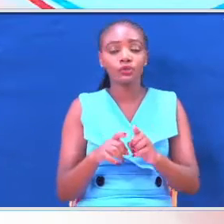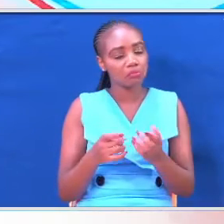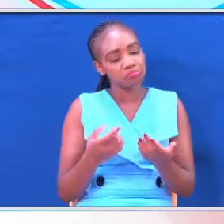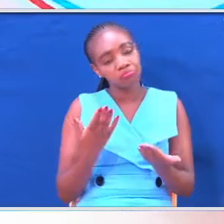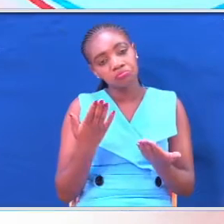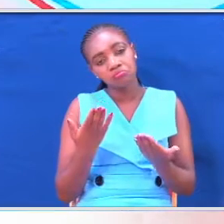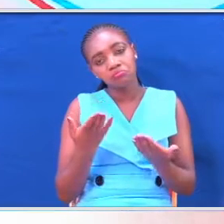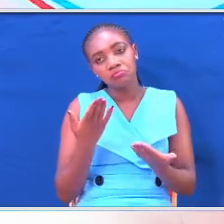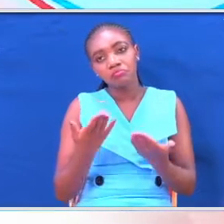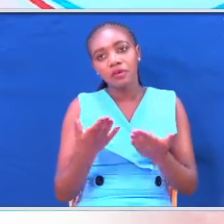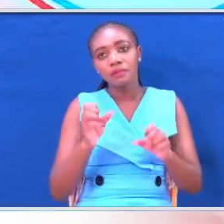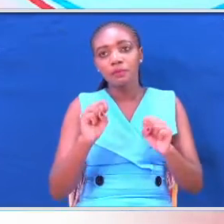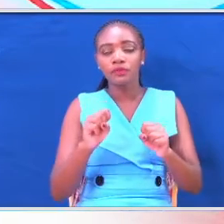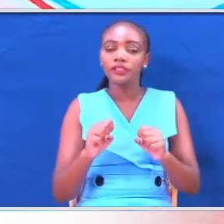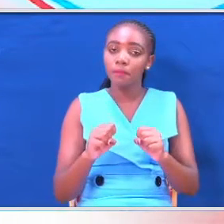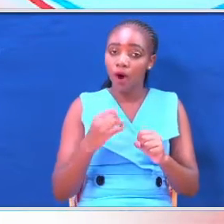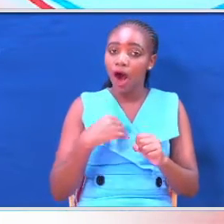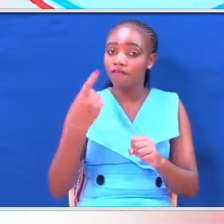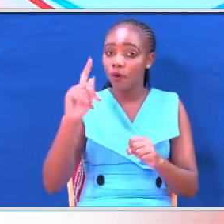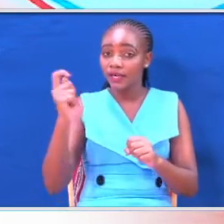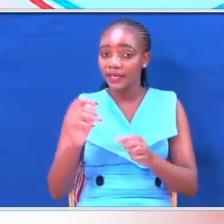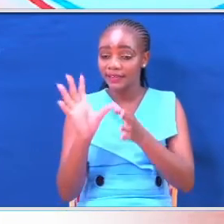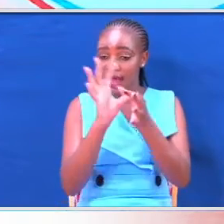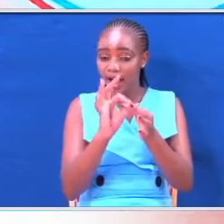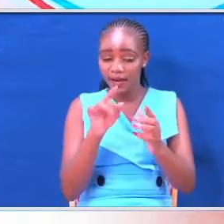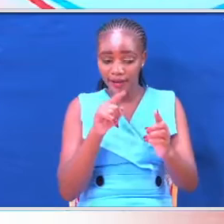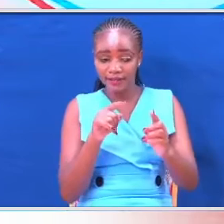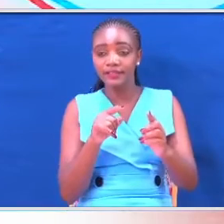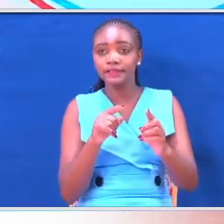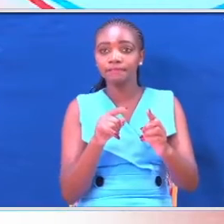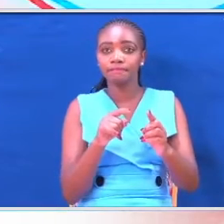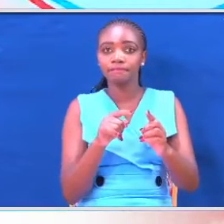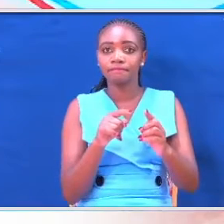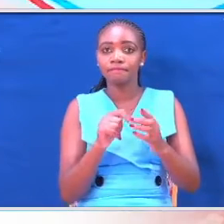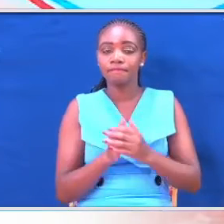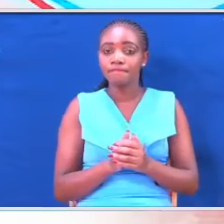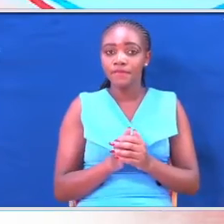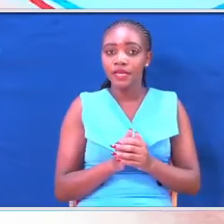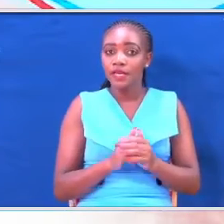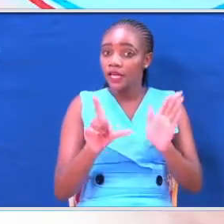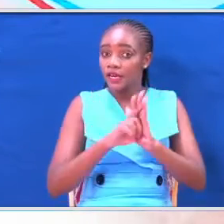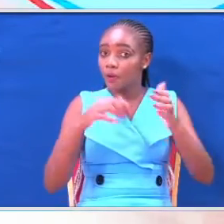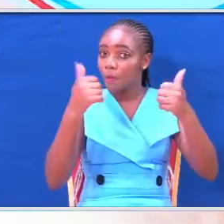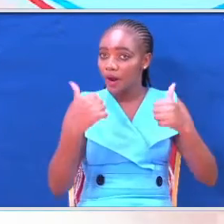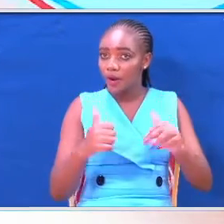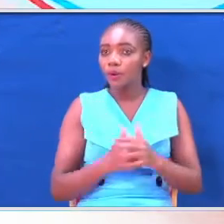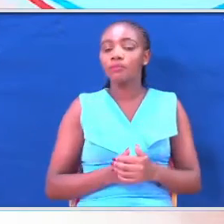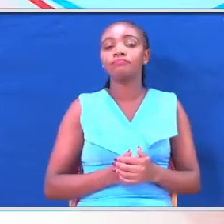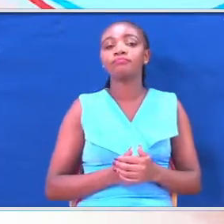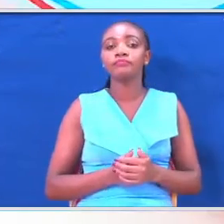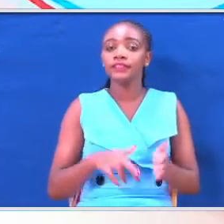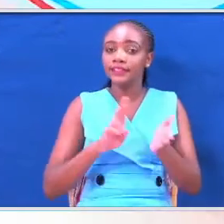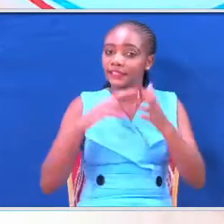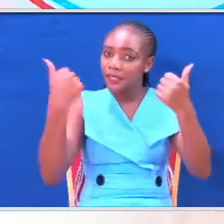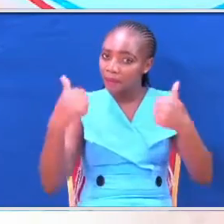frameworks of One Kenya Alliance, a coalition that is yet to legally exist in the records of the Registrar of